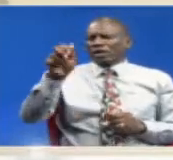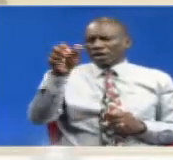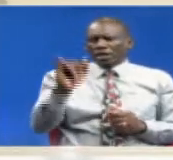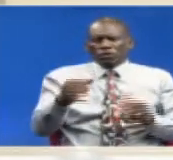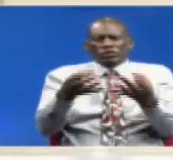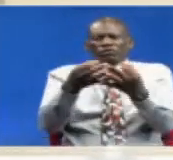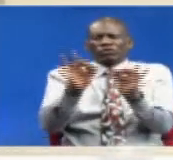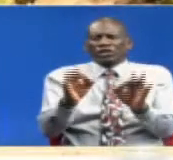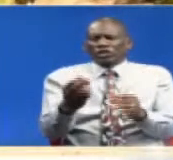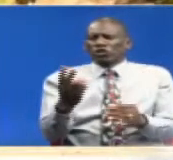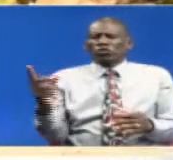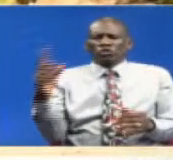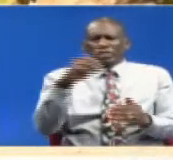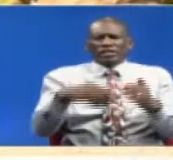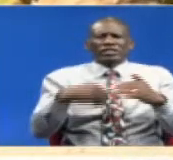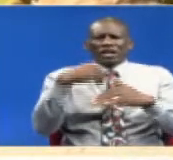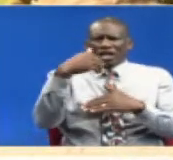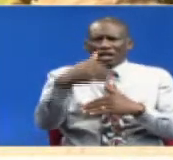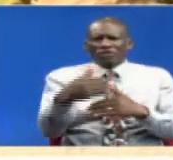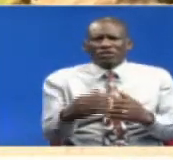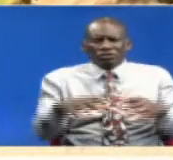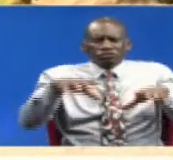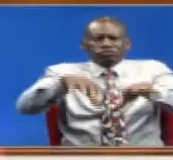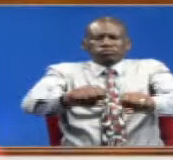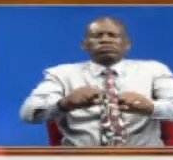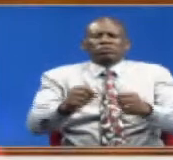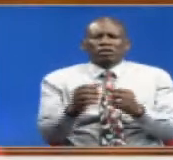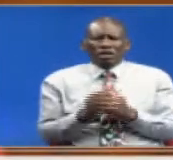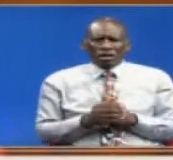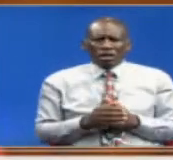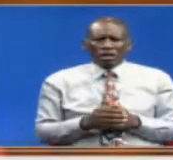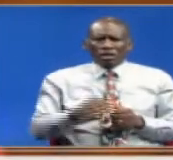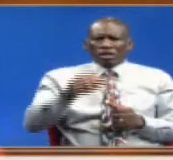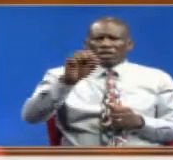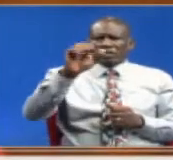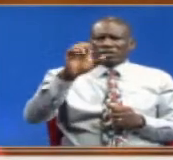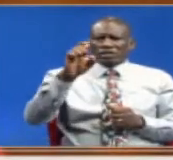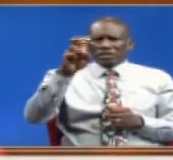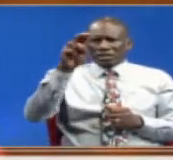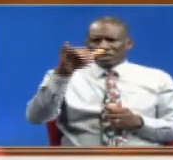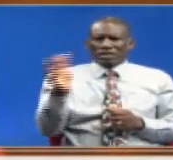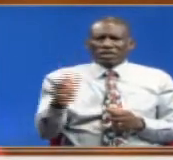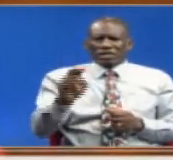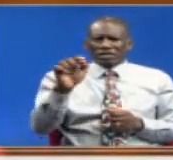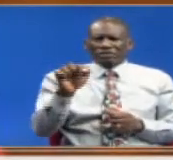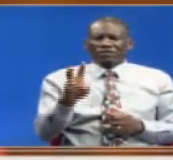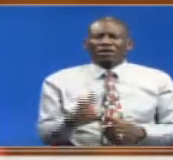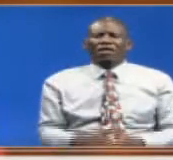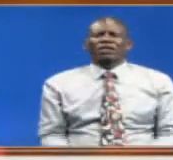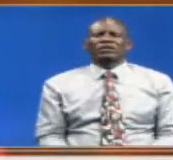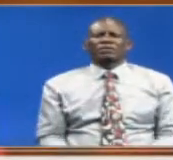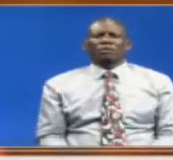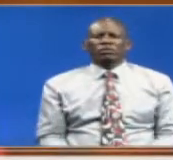2 days after his alleged abduction. Sydney Chazima, NTV.